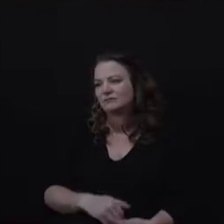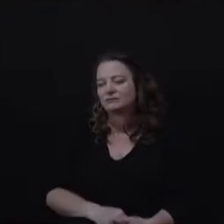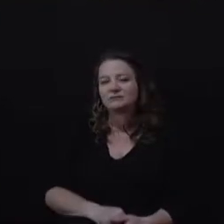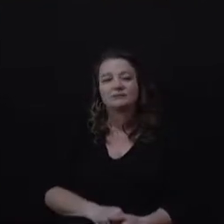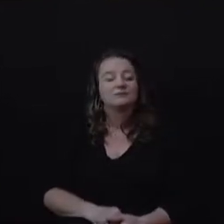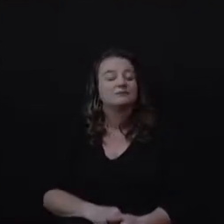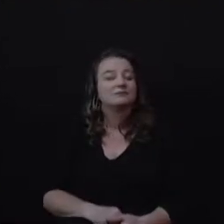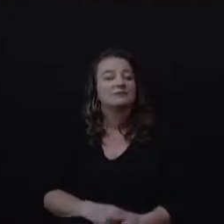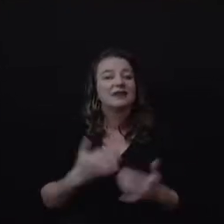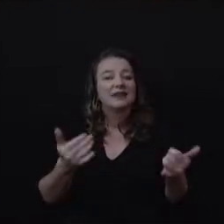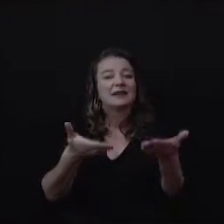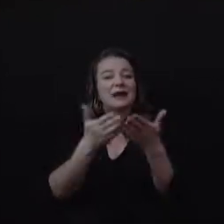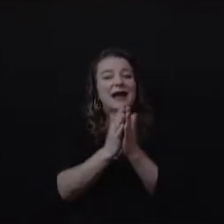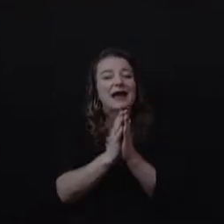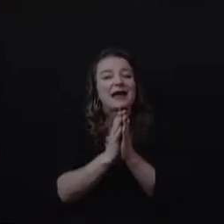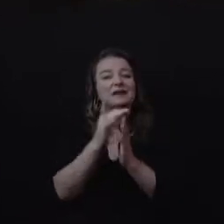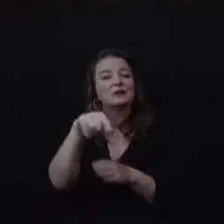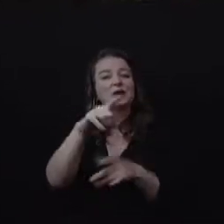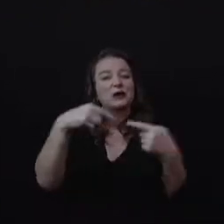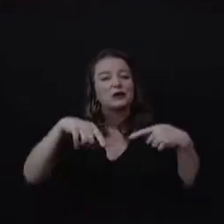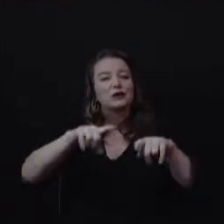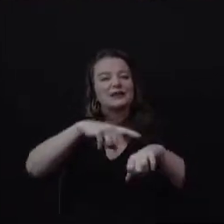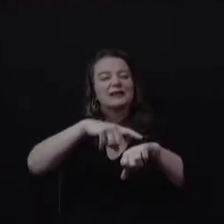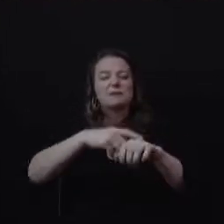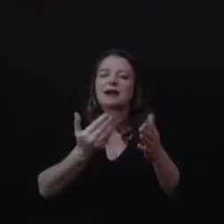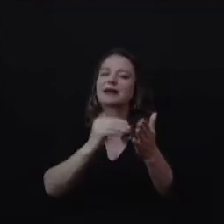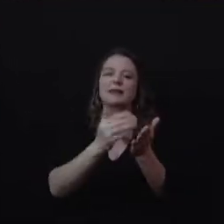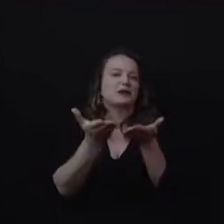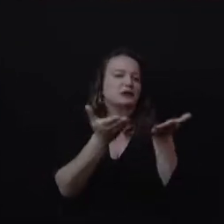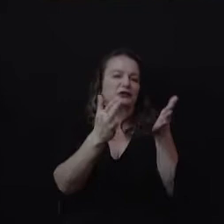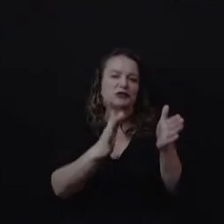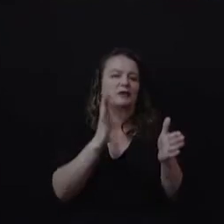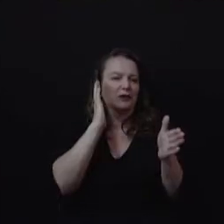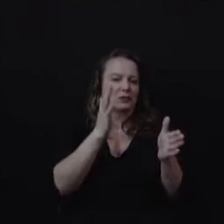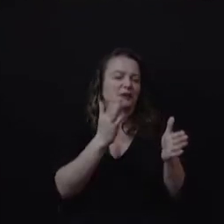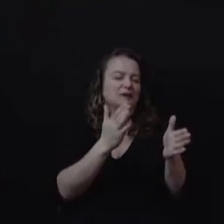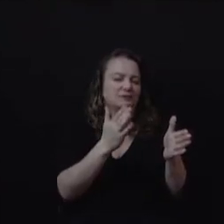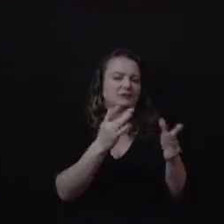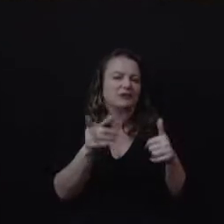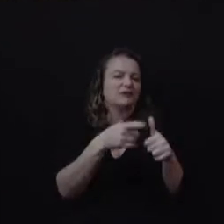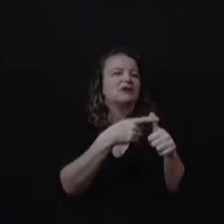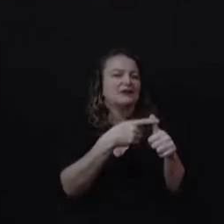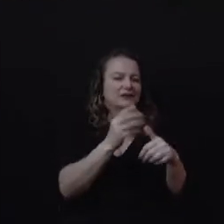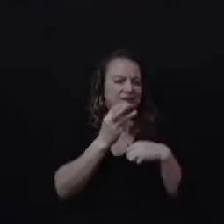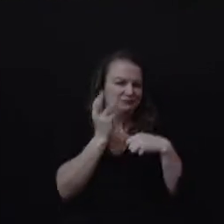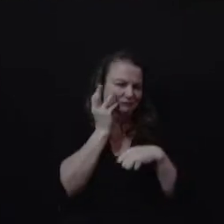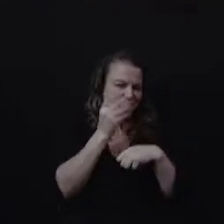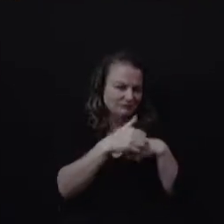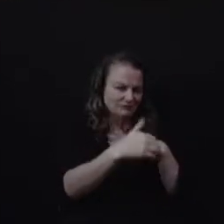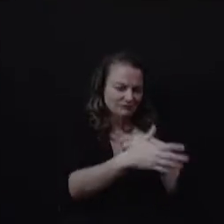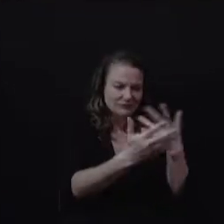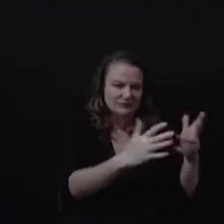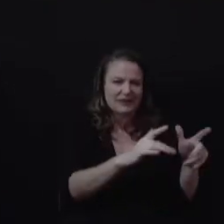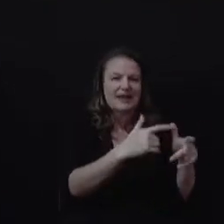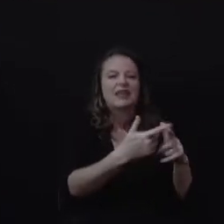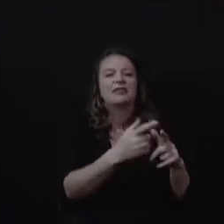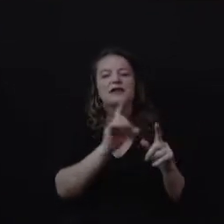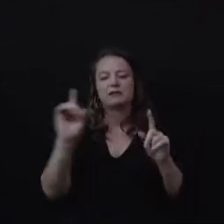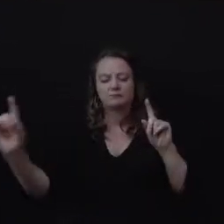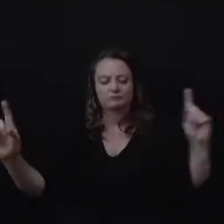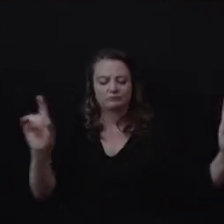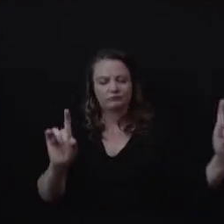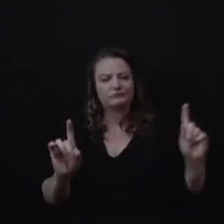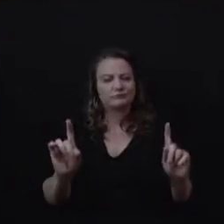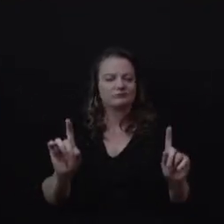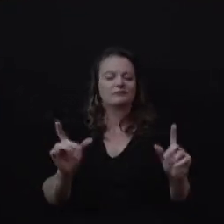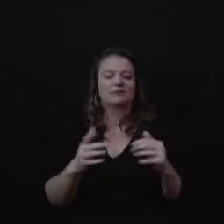You're invited to partake in this time. Again, the servers will be served first, and then they will be taking their places at the various stations. I also want to